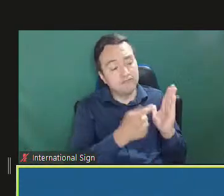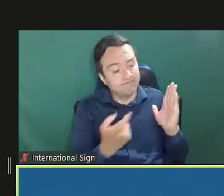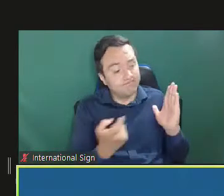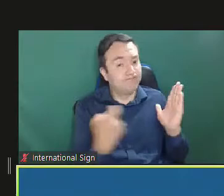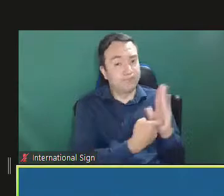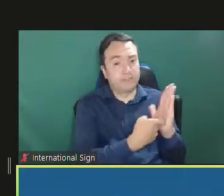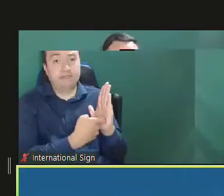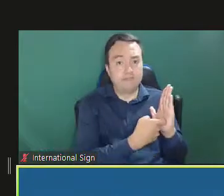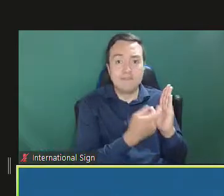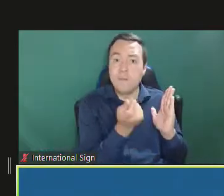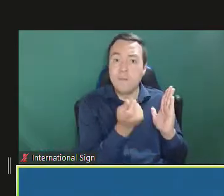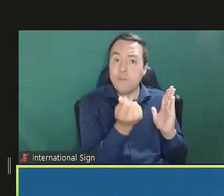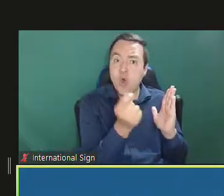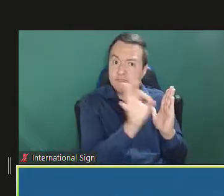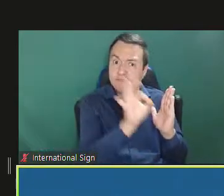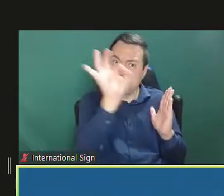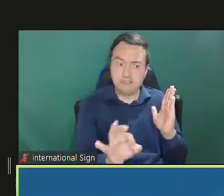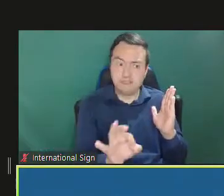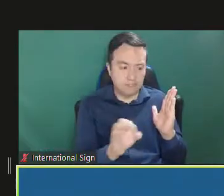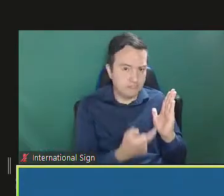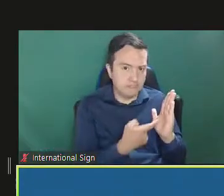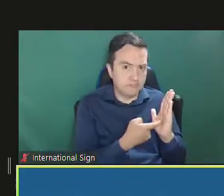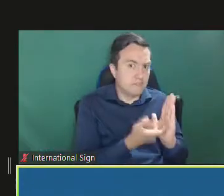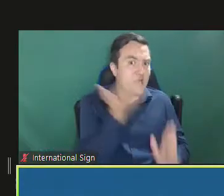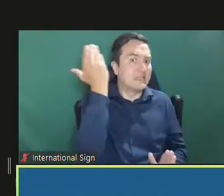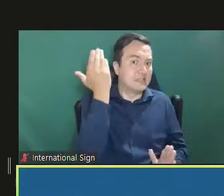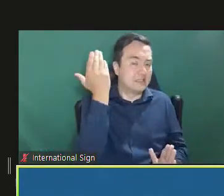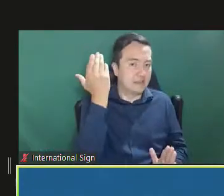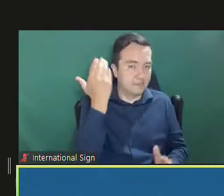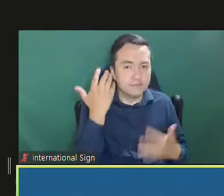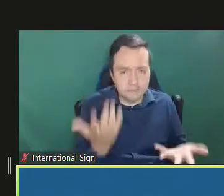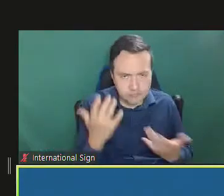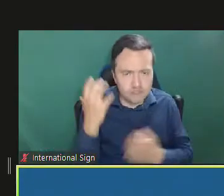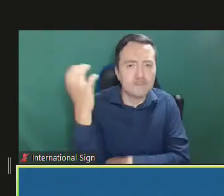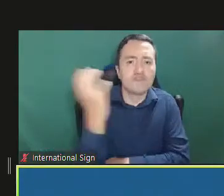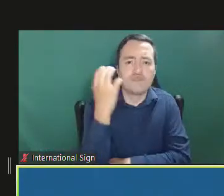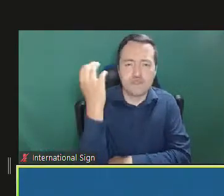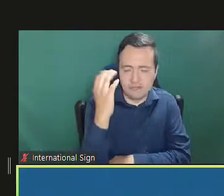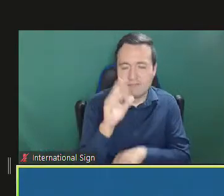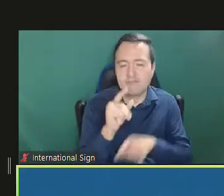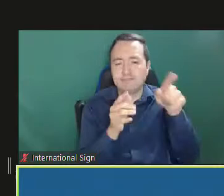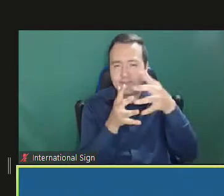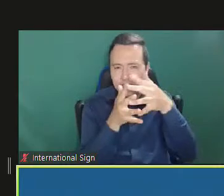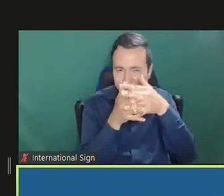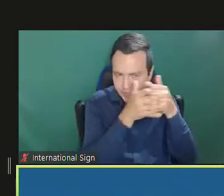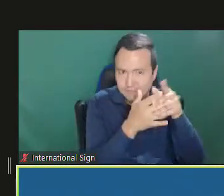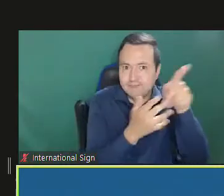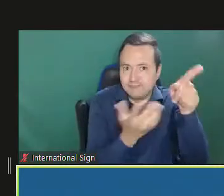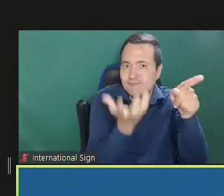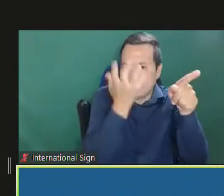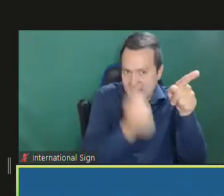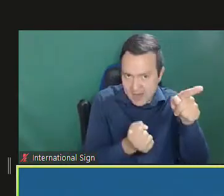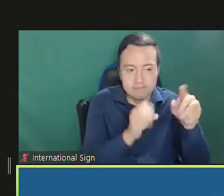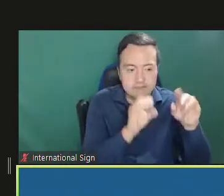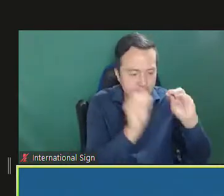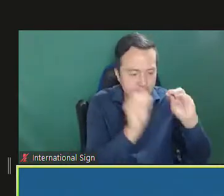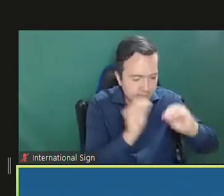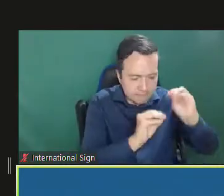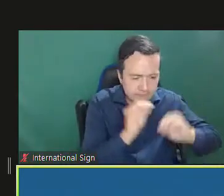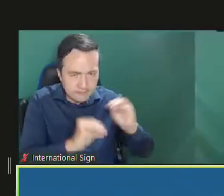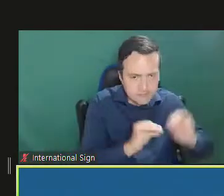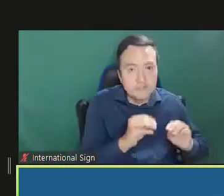this also, there's great diversity in the design of existing excise taxes on sugar-sweetened beverages.